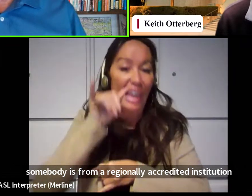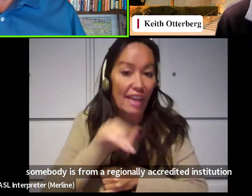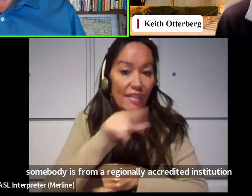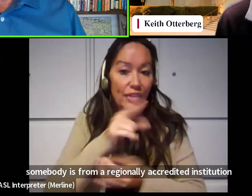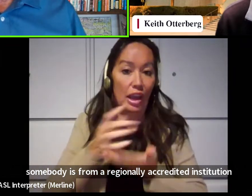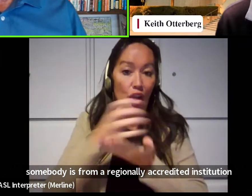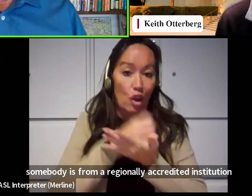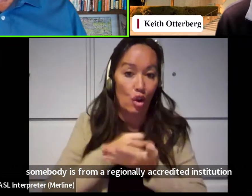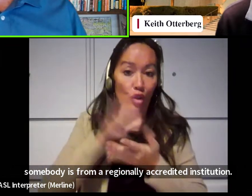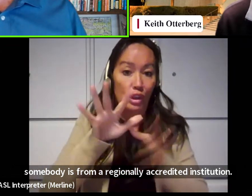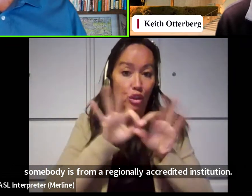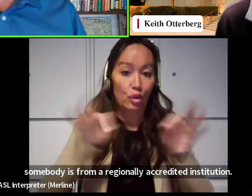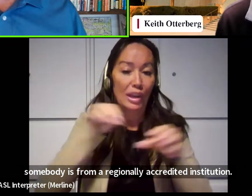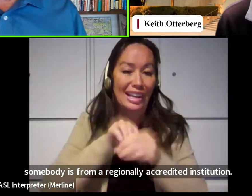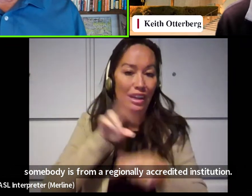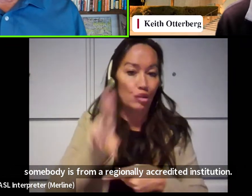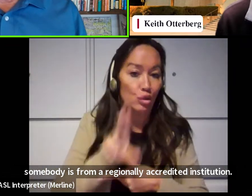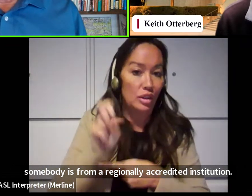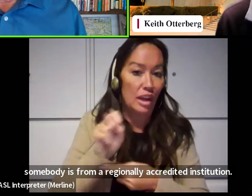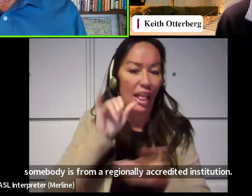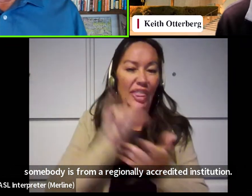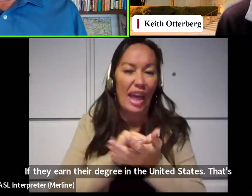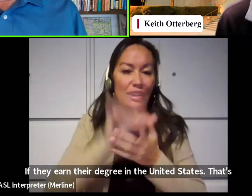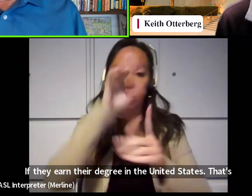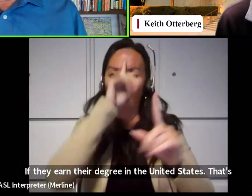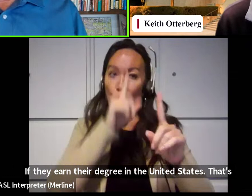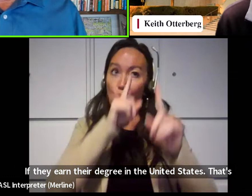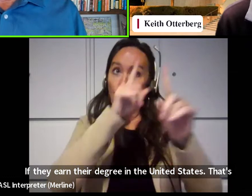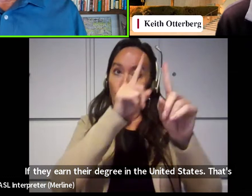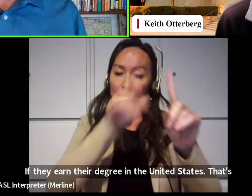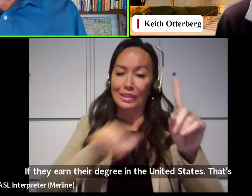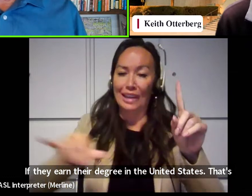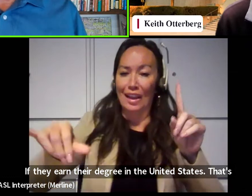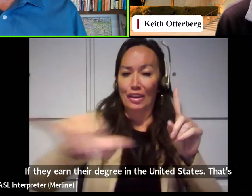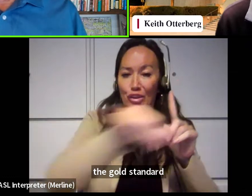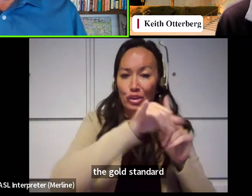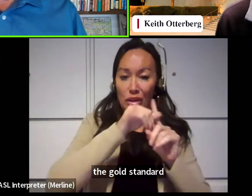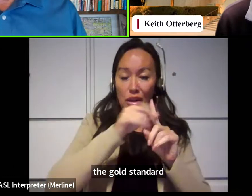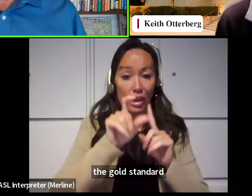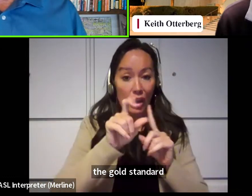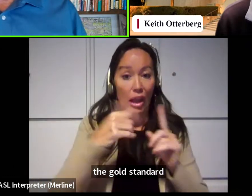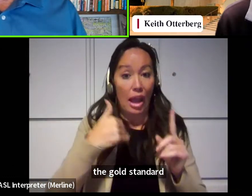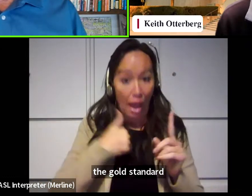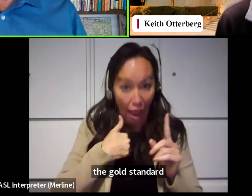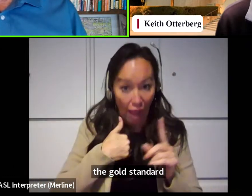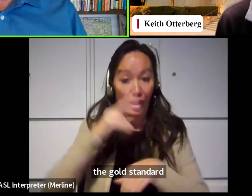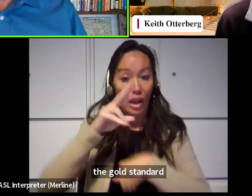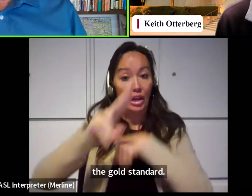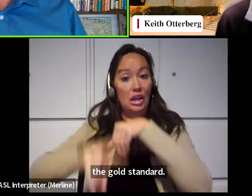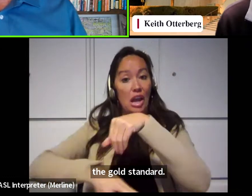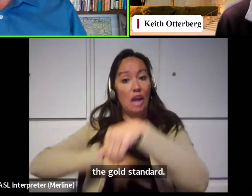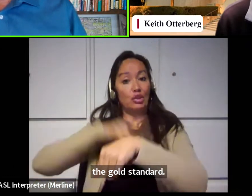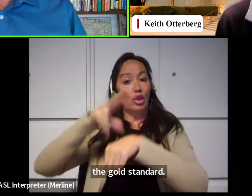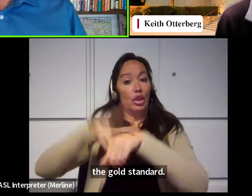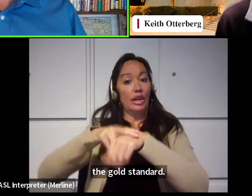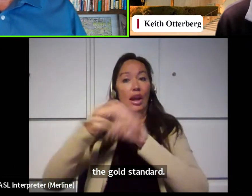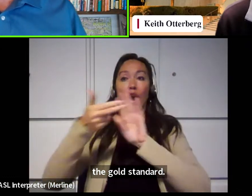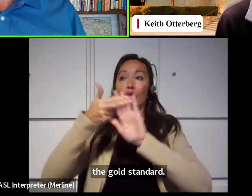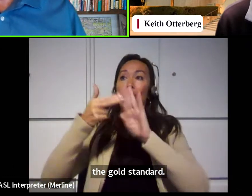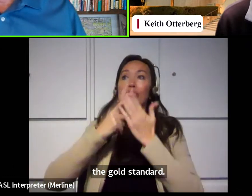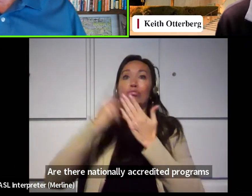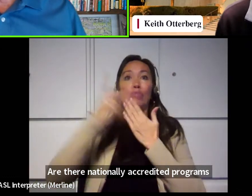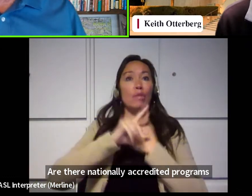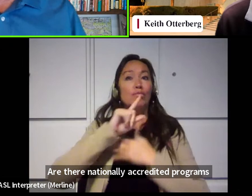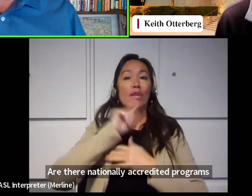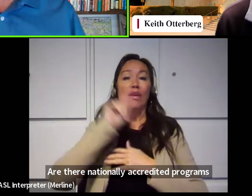United States. That's the gold standard. Are there nationally accredited programs that are really first